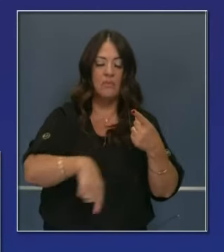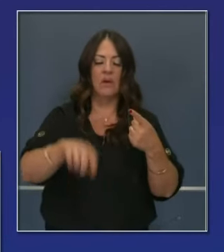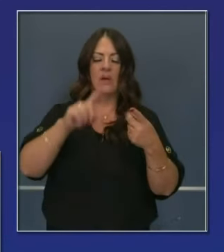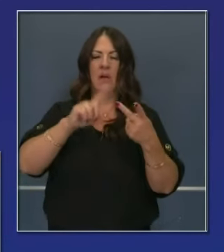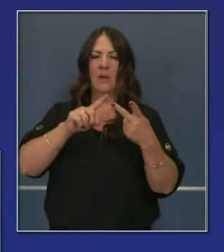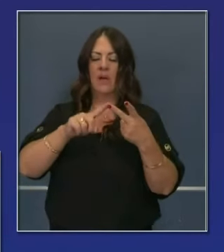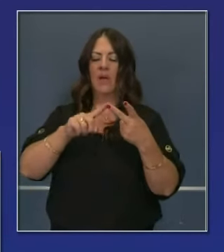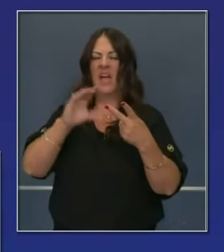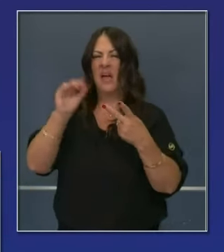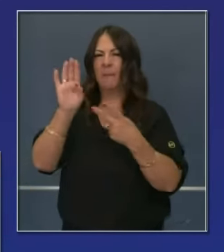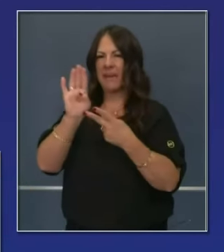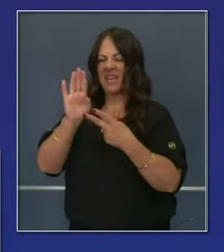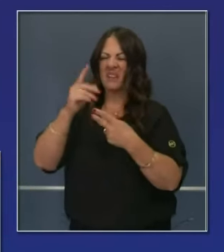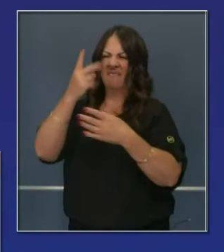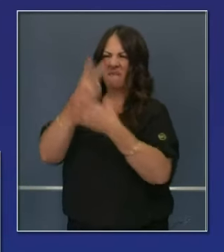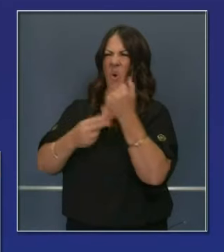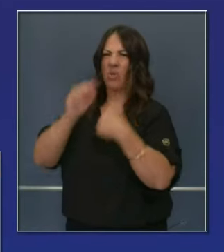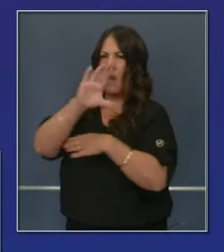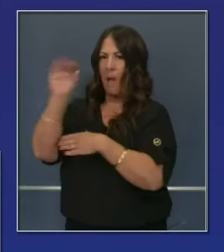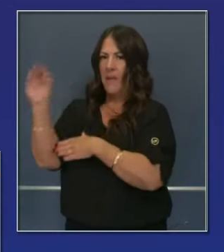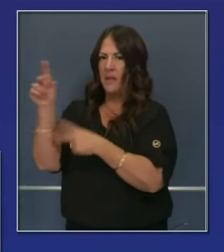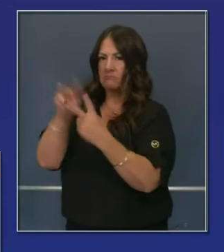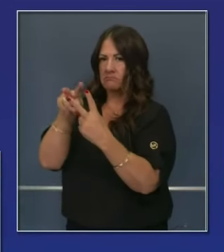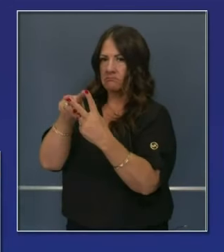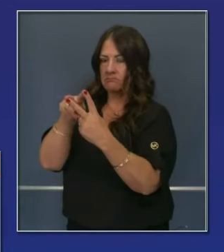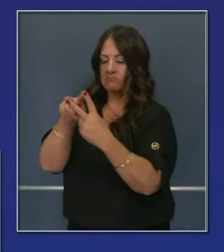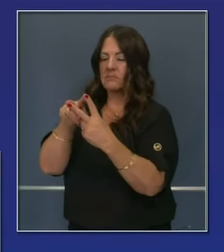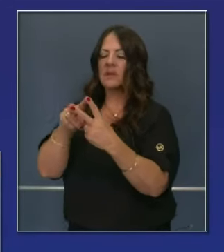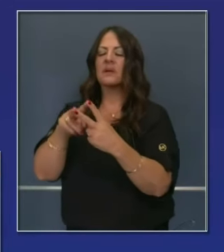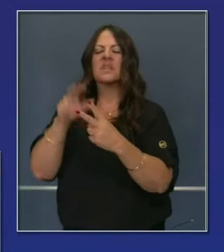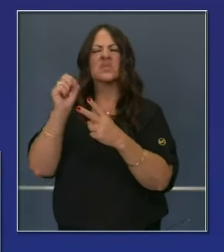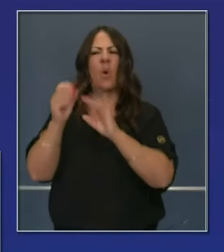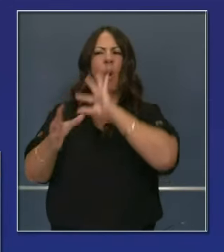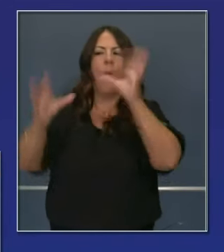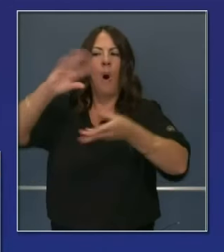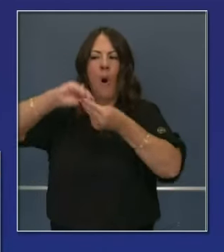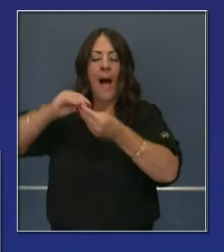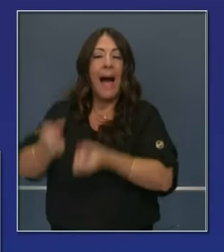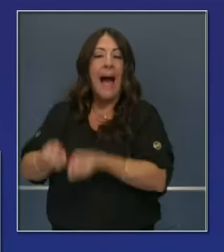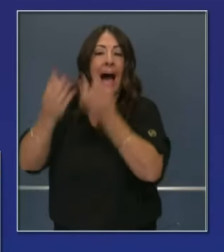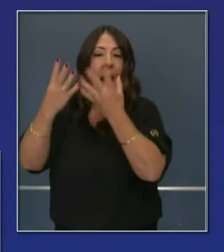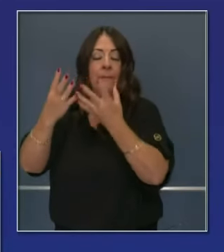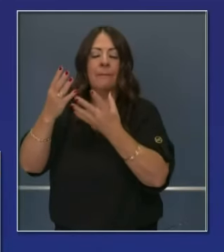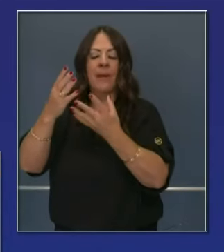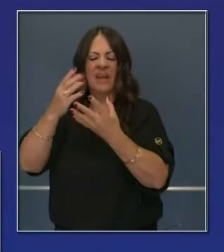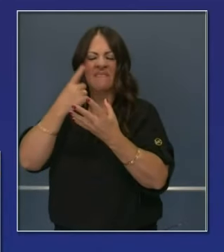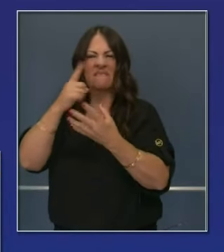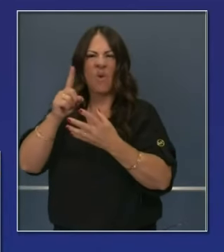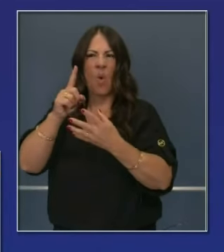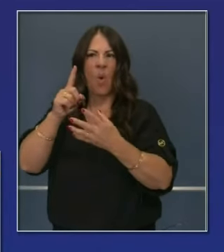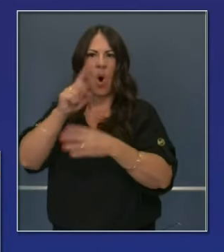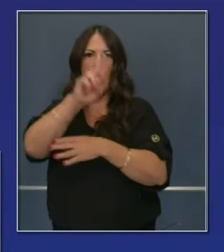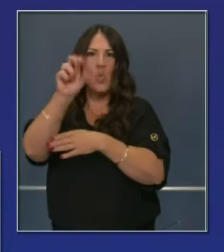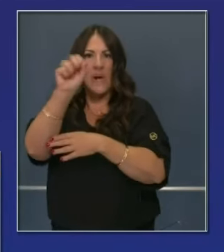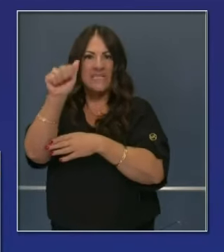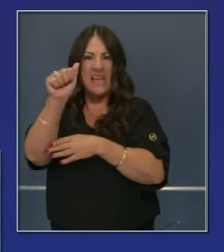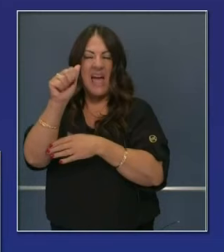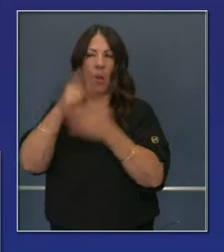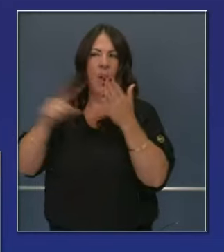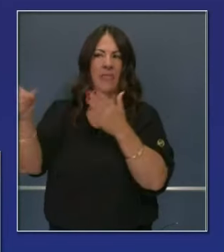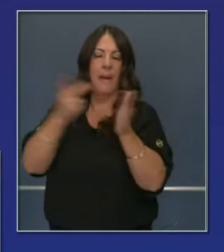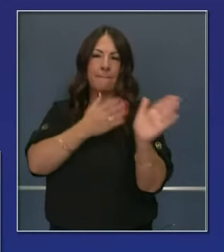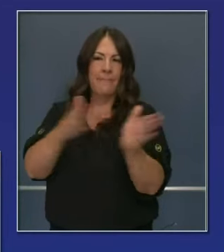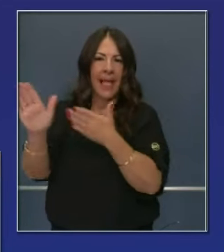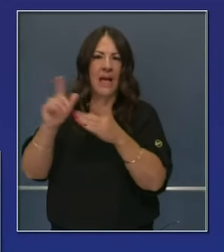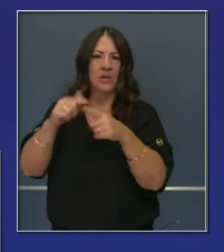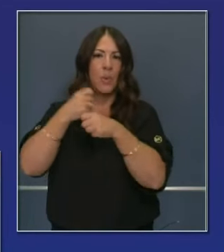both Pfizer and Moderna. The cumulative, the total number of vaccinations for the nation for planning purposes on